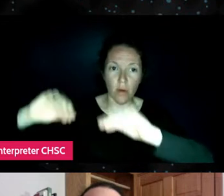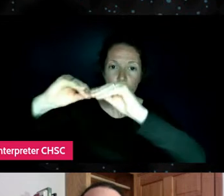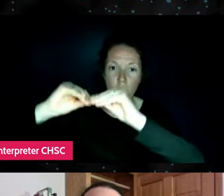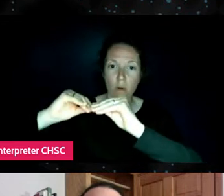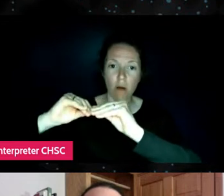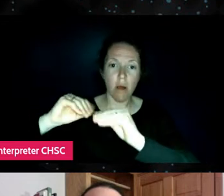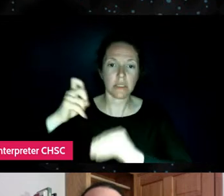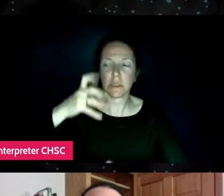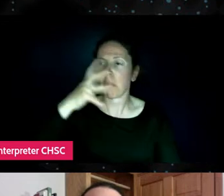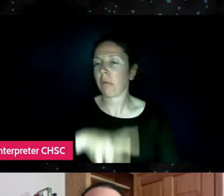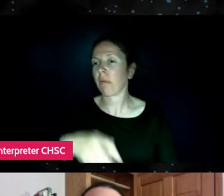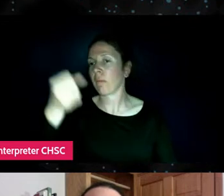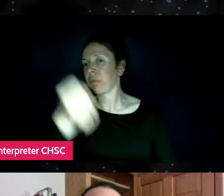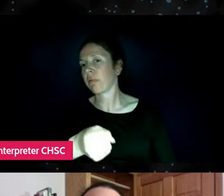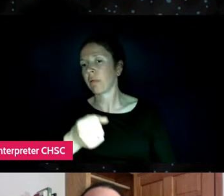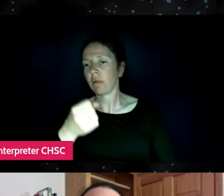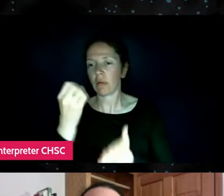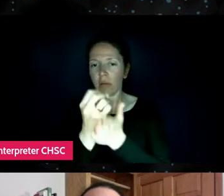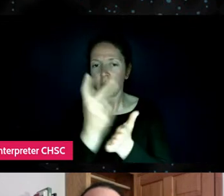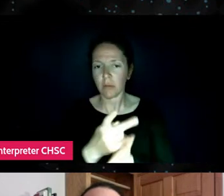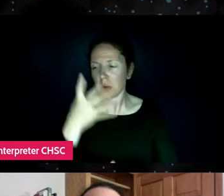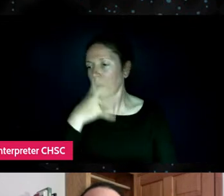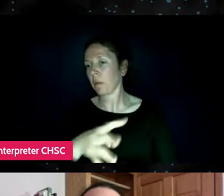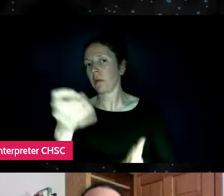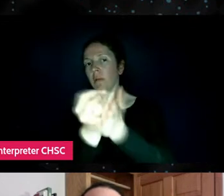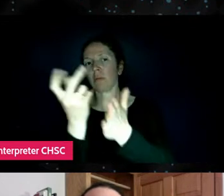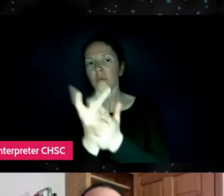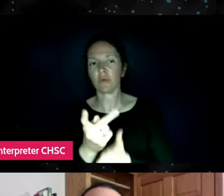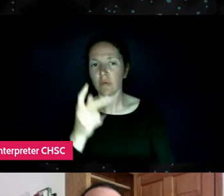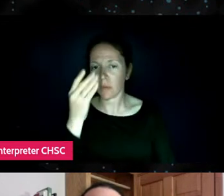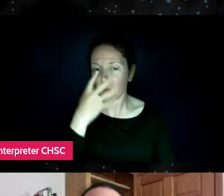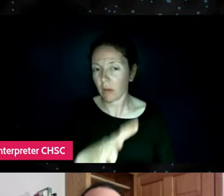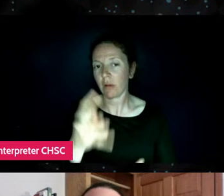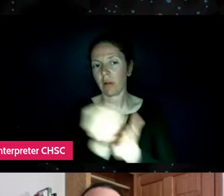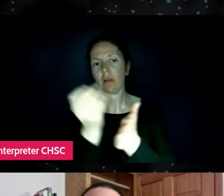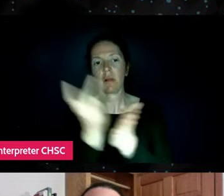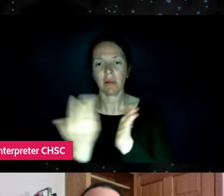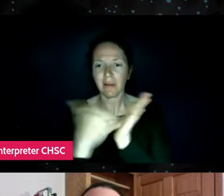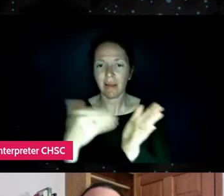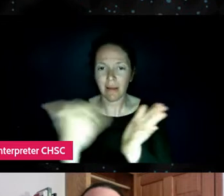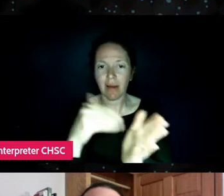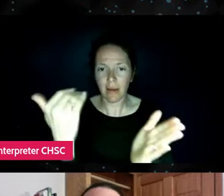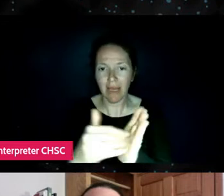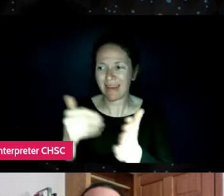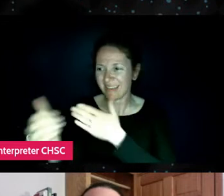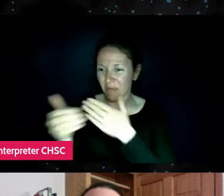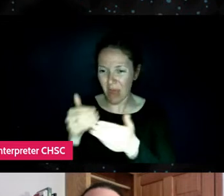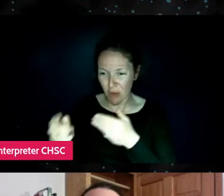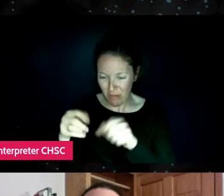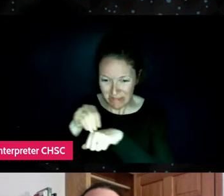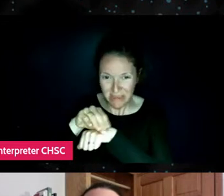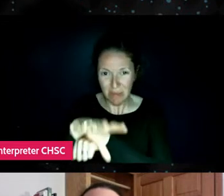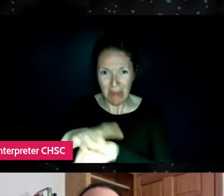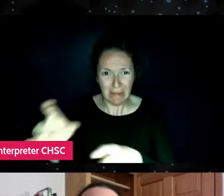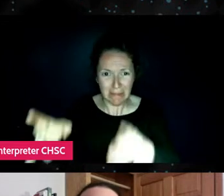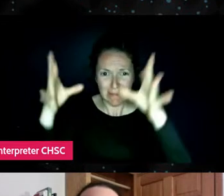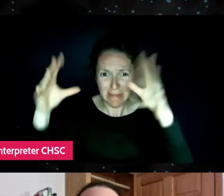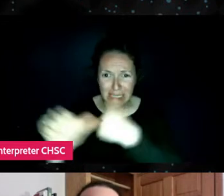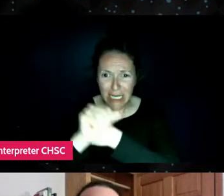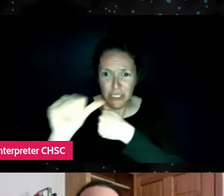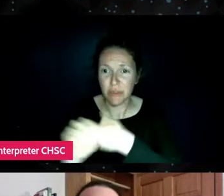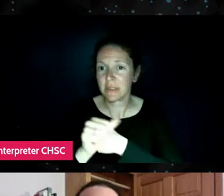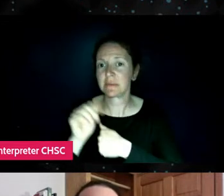stamp despite the really severe deleterious impacts of that type of infrastructure and fossil